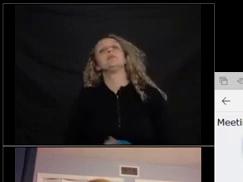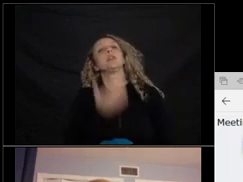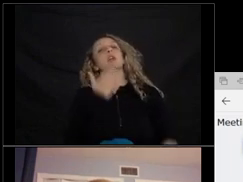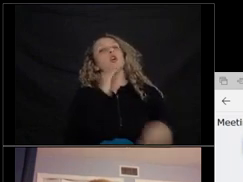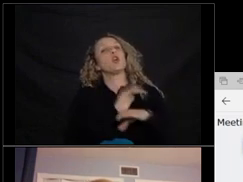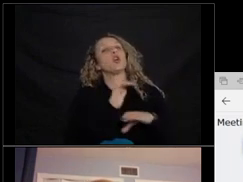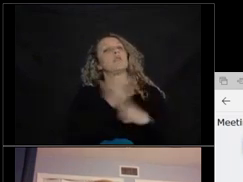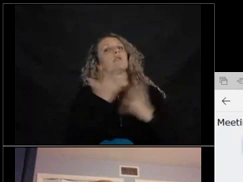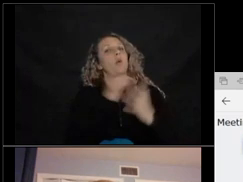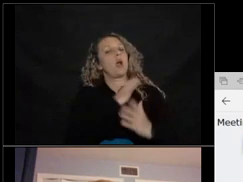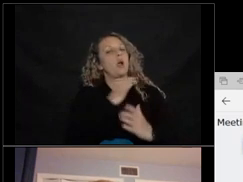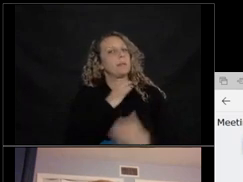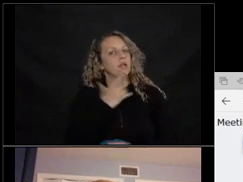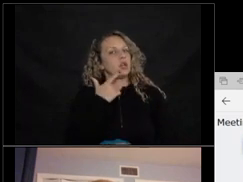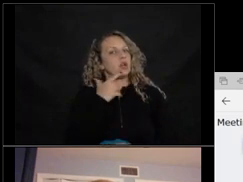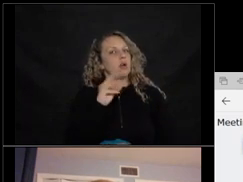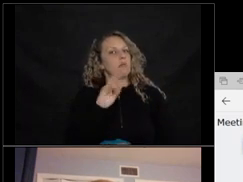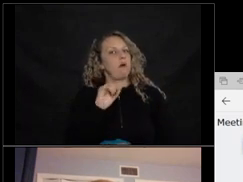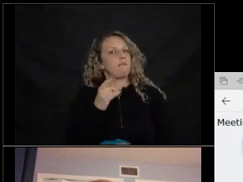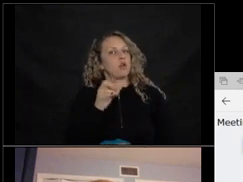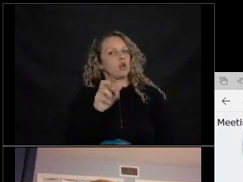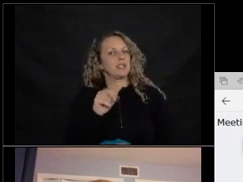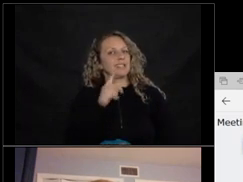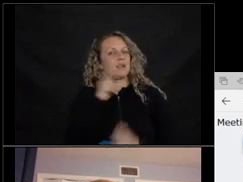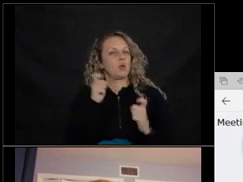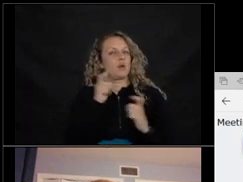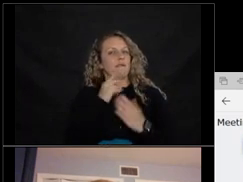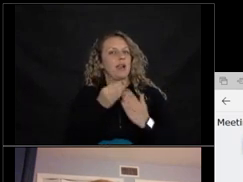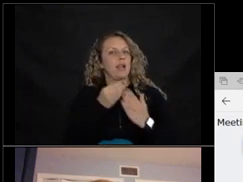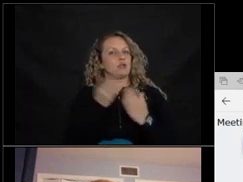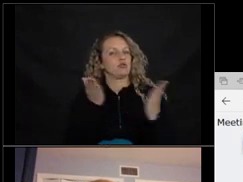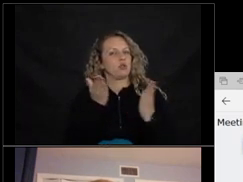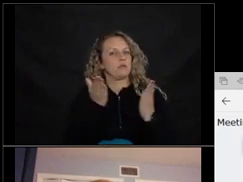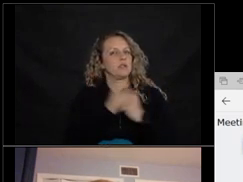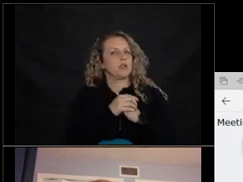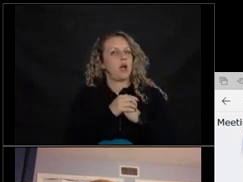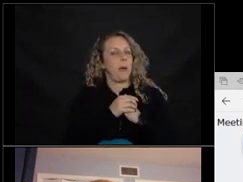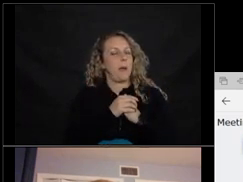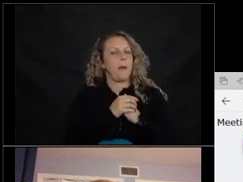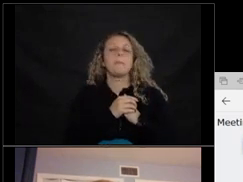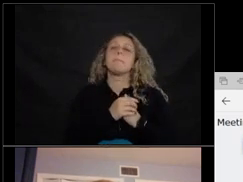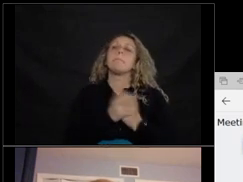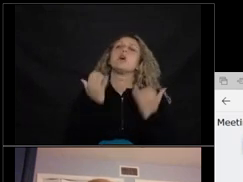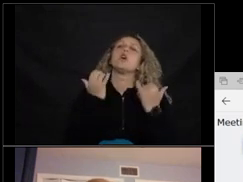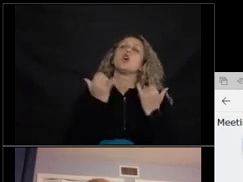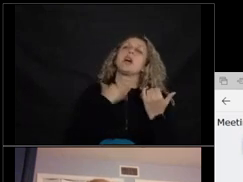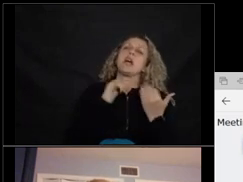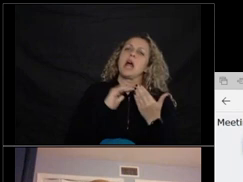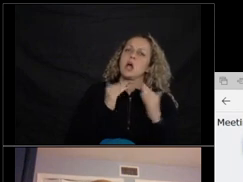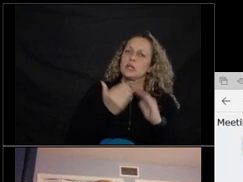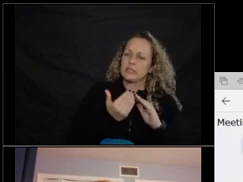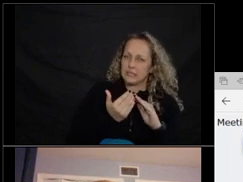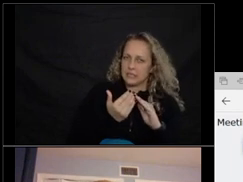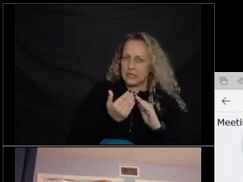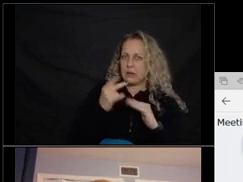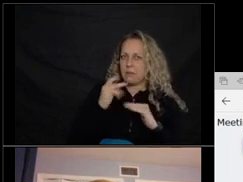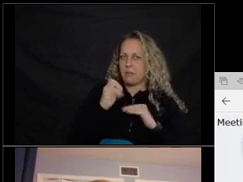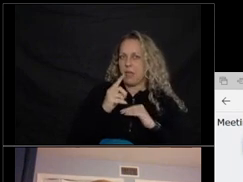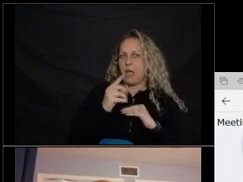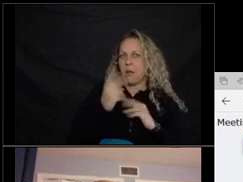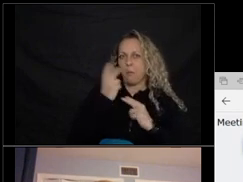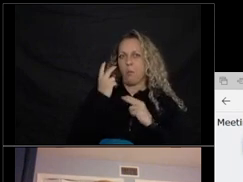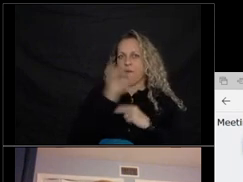and Commissioners. Mara Fredrickson, Director of Financial Services. Currently in our city Plant Memorial Fund, there's